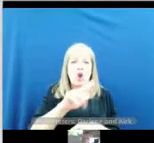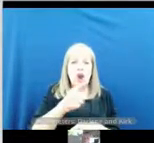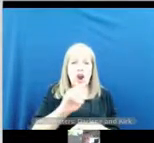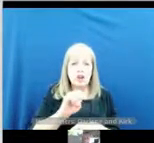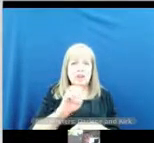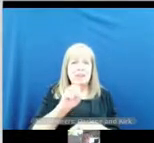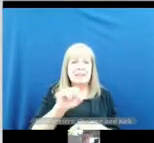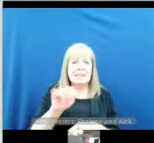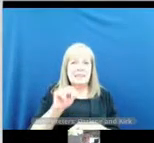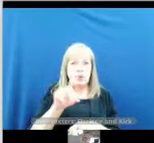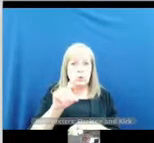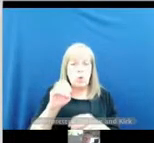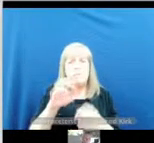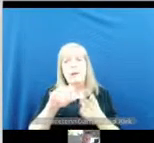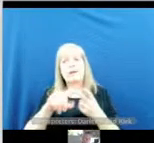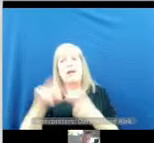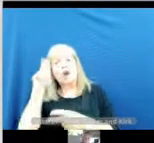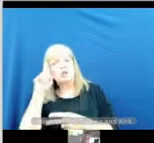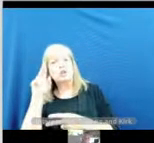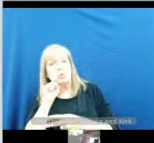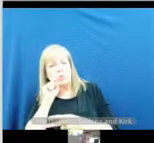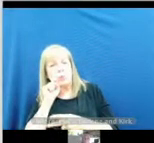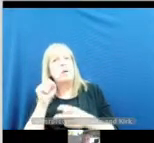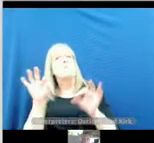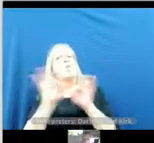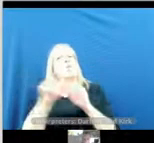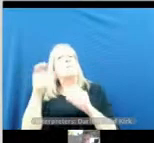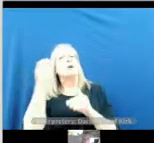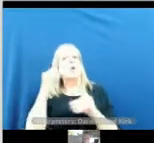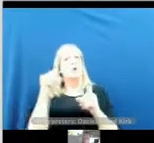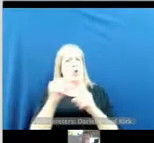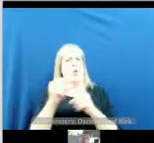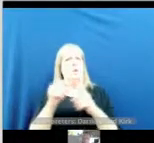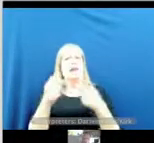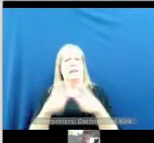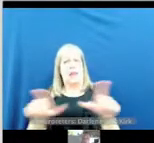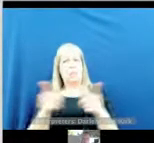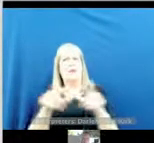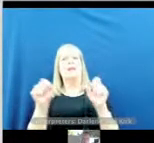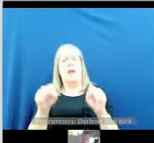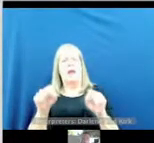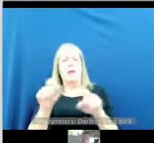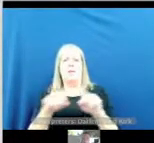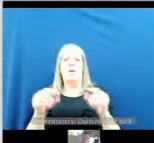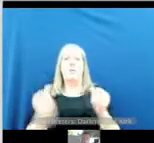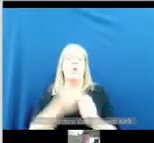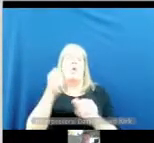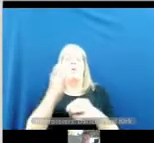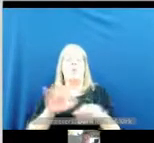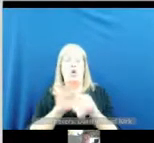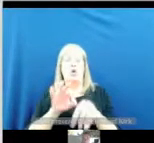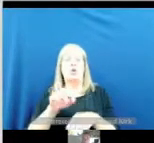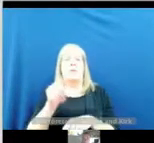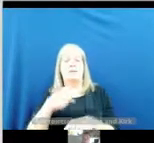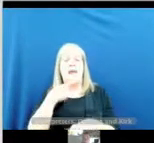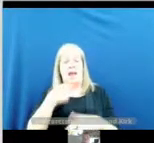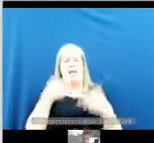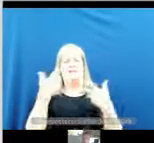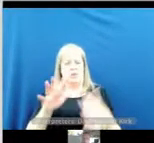about, but it's equally important, if not more important, to be able to say, I was there, I've done it, I've been